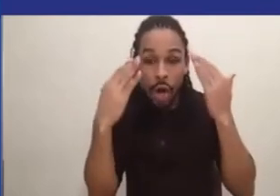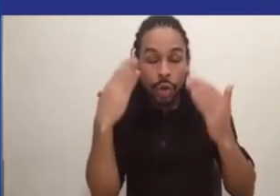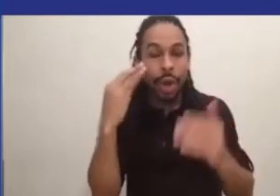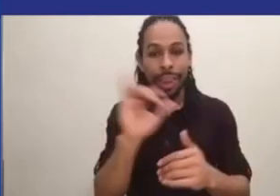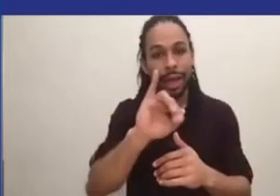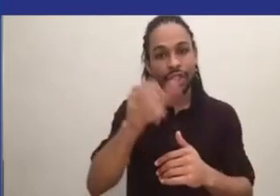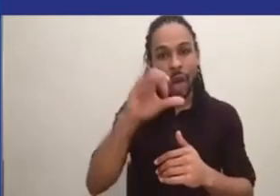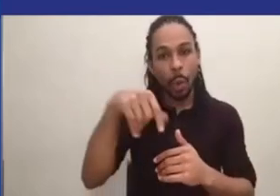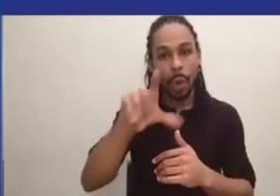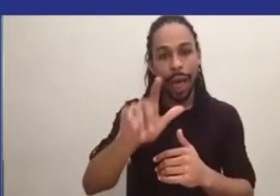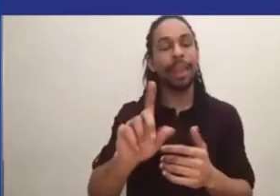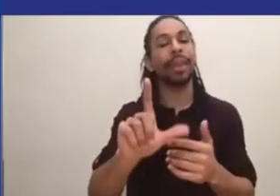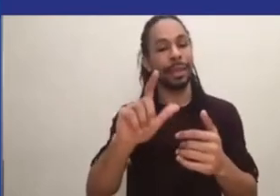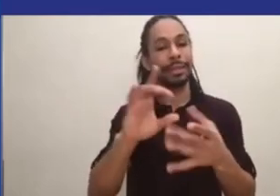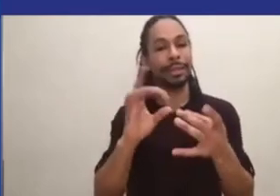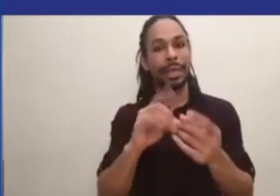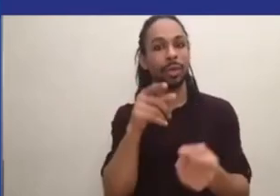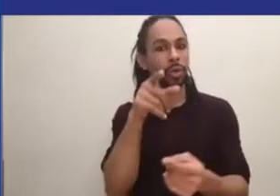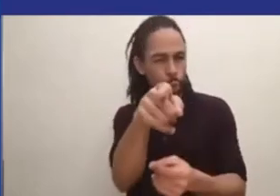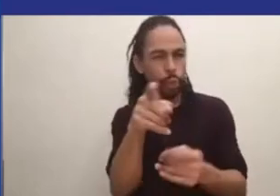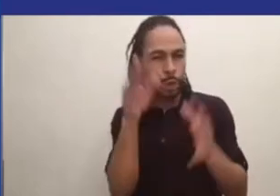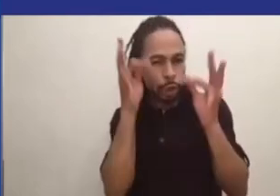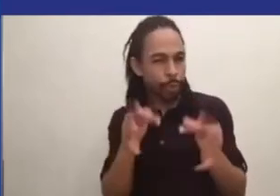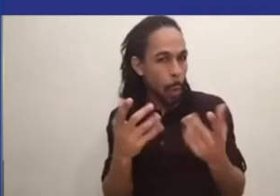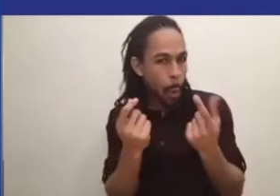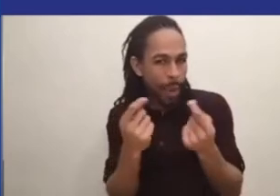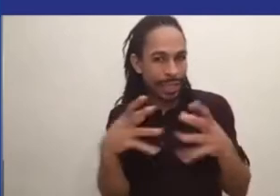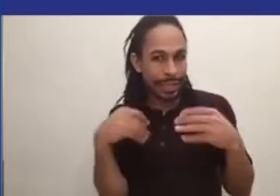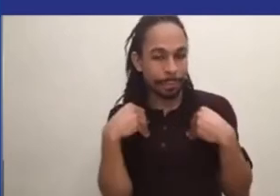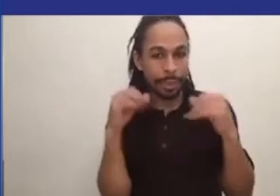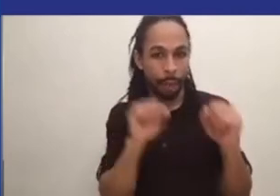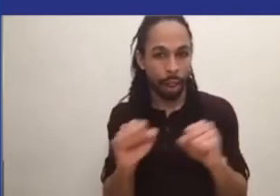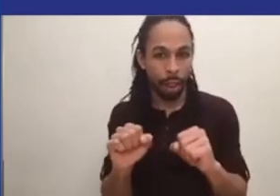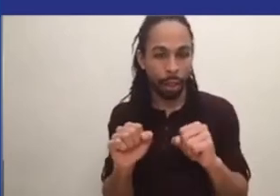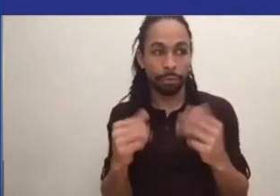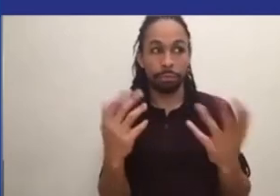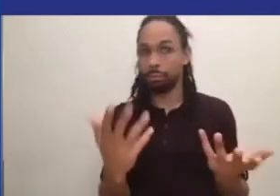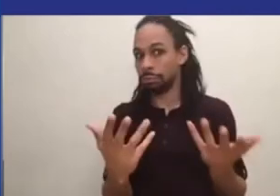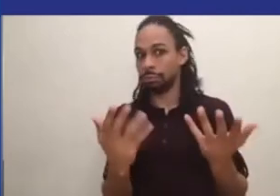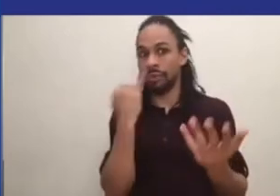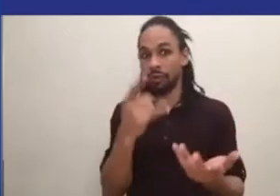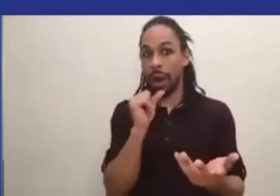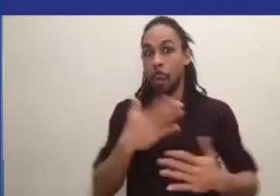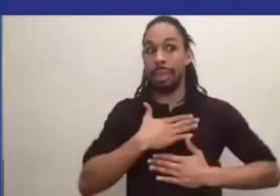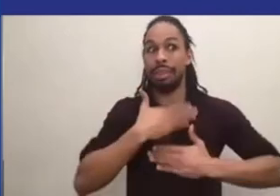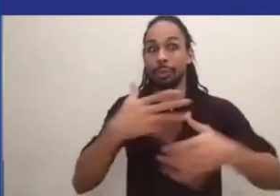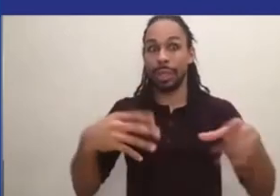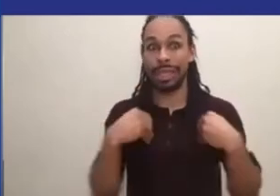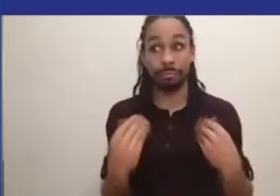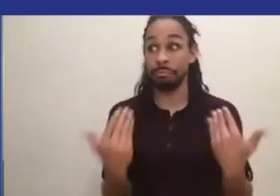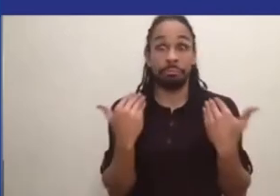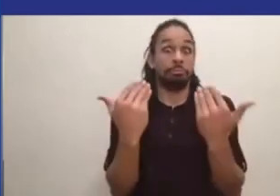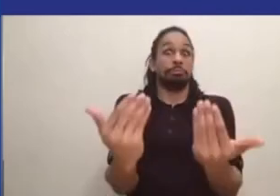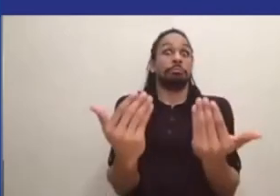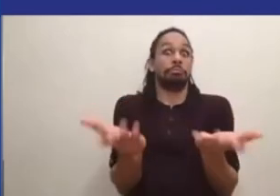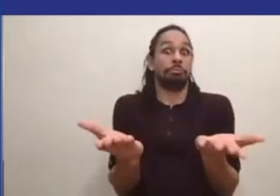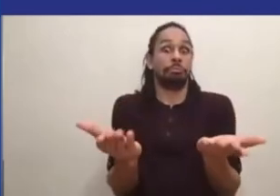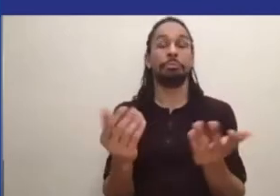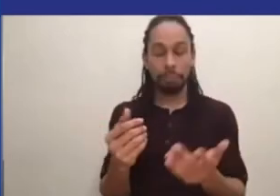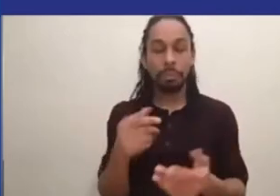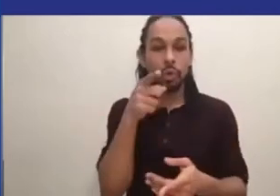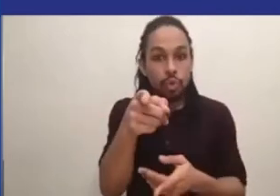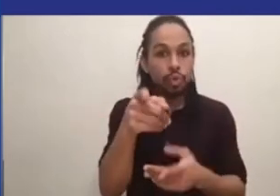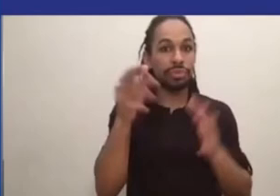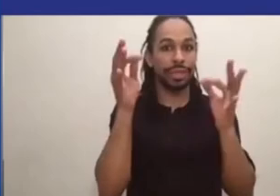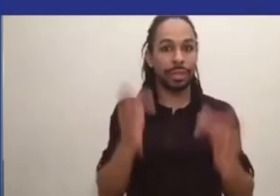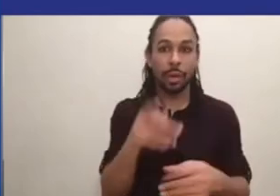acceptable, and Nelida mentioned as well, what's acceptable, what you're not willing to accept. You decide and you make very clear what your expectations